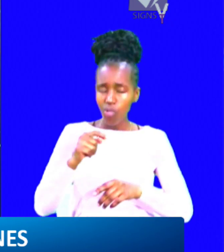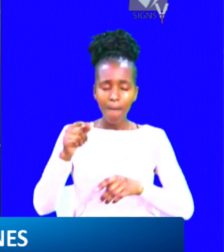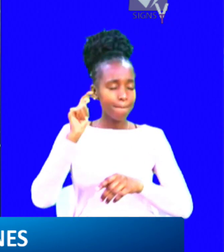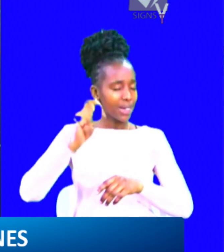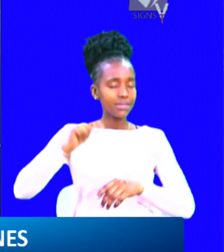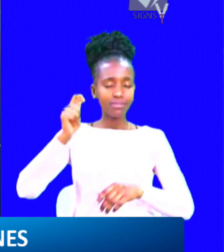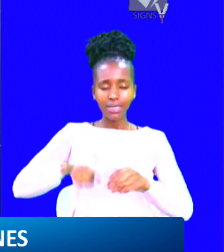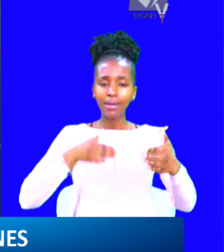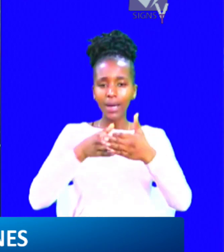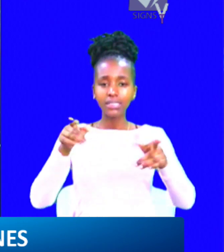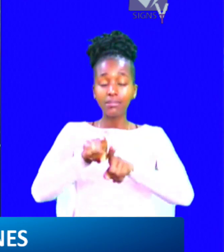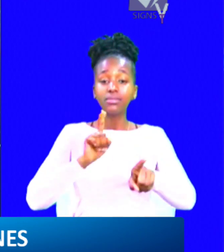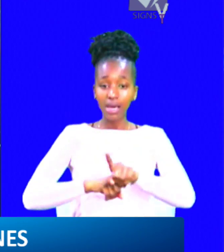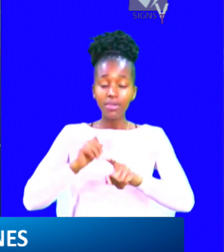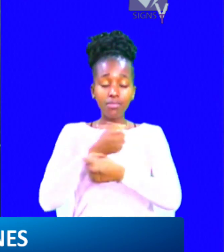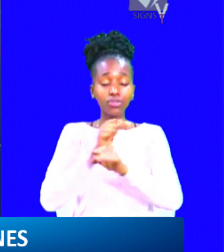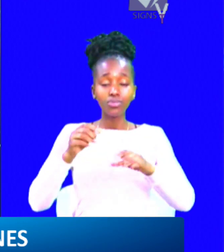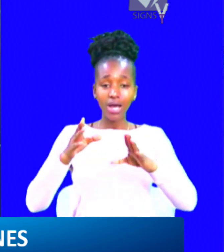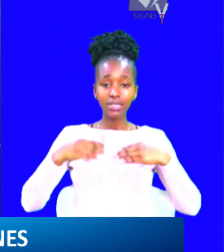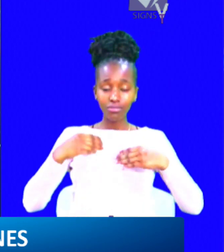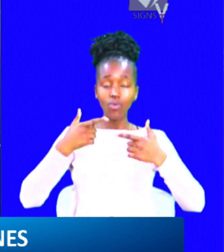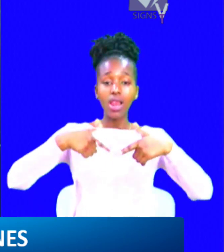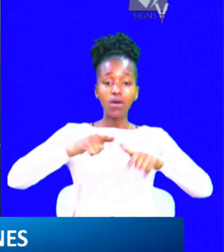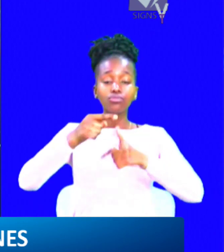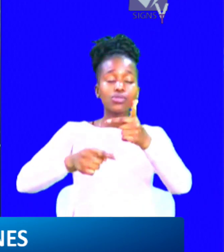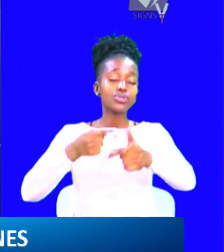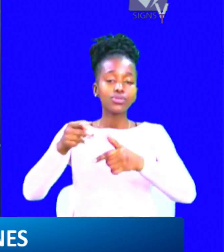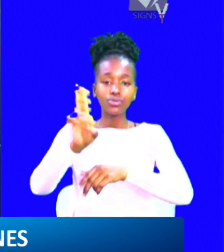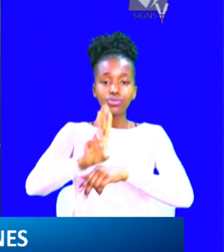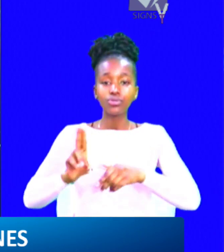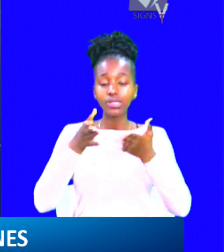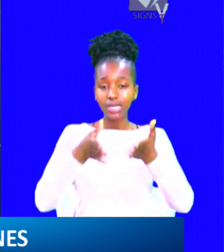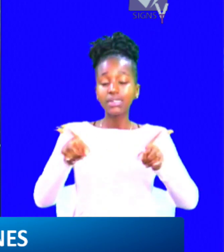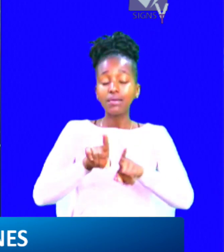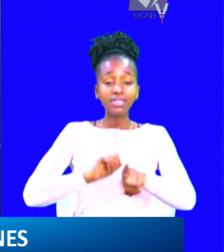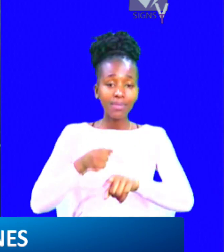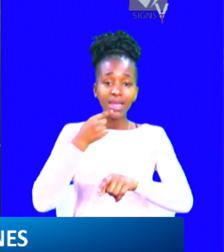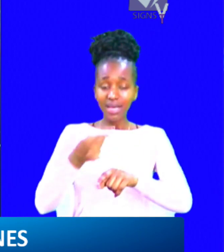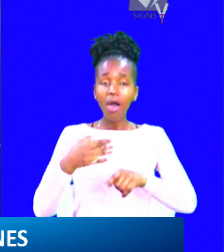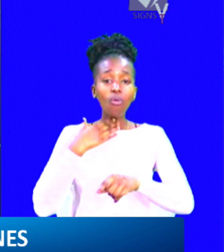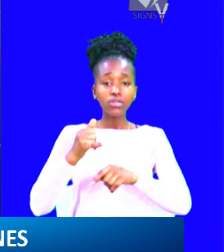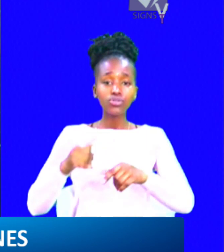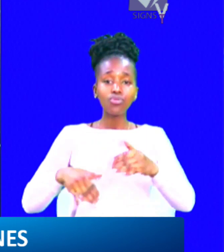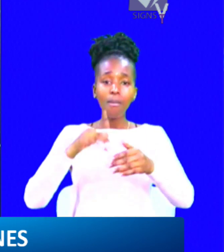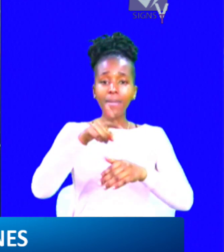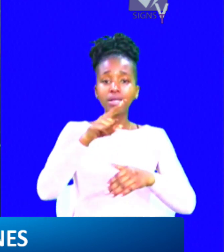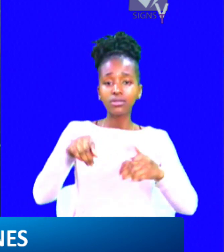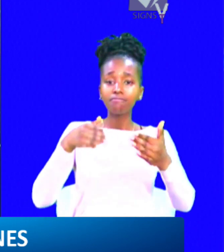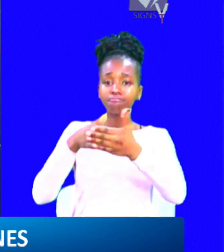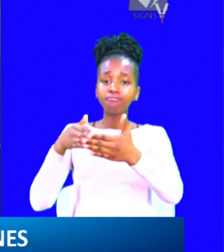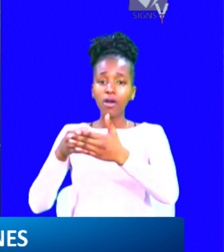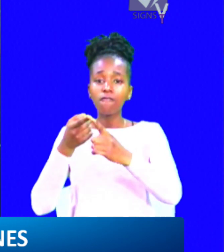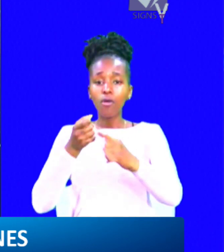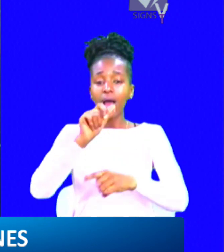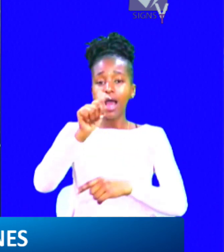deemed to be inappropriate or offensive to users. He also cites similar bans of the applications by other